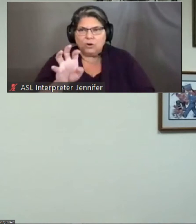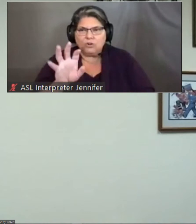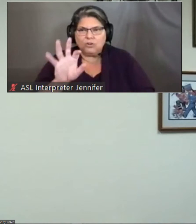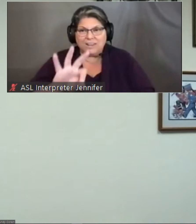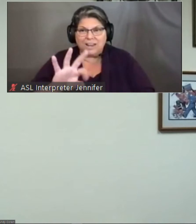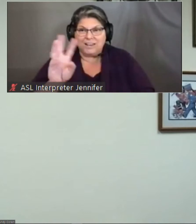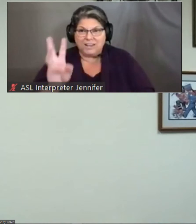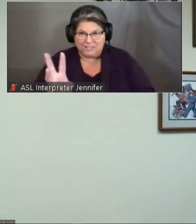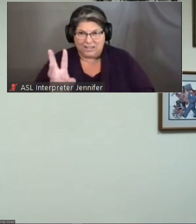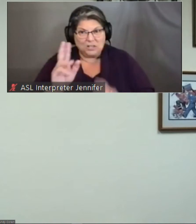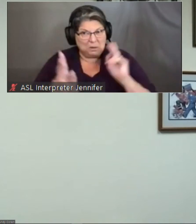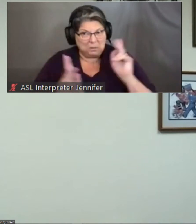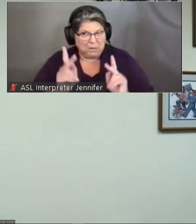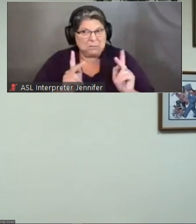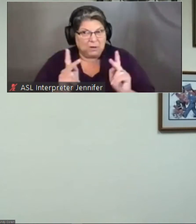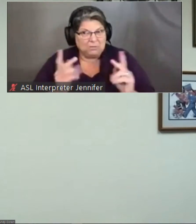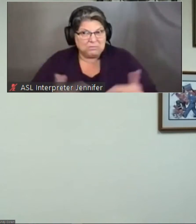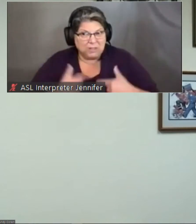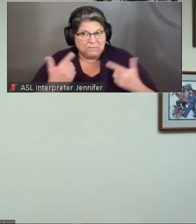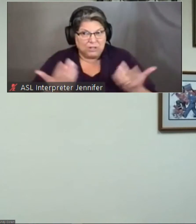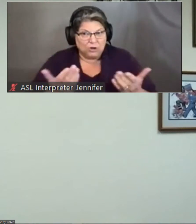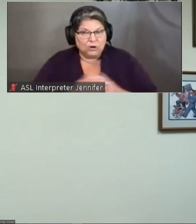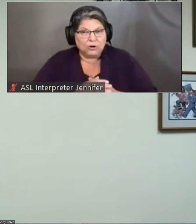30,496 of our residents, which represents